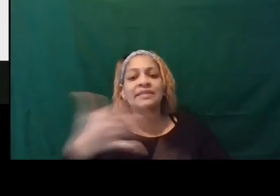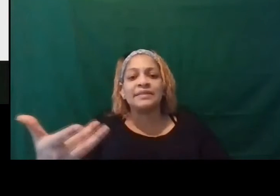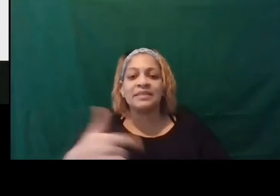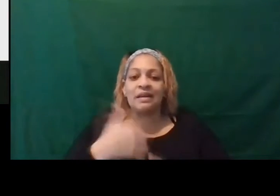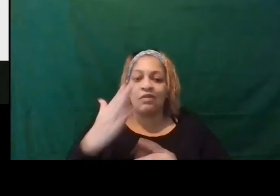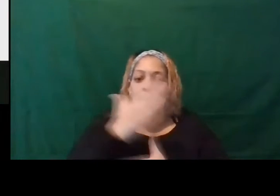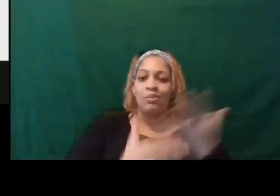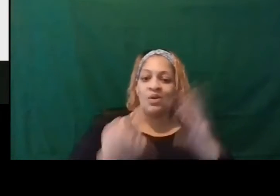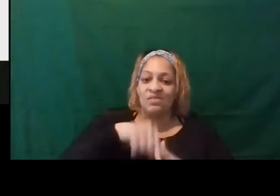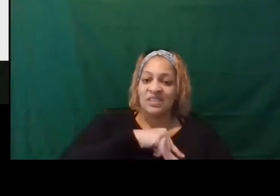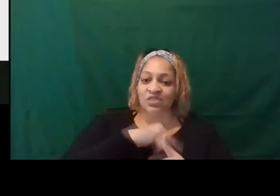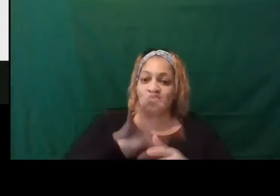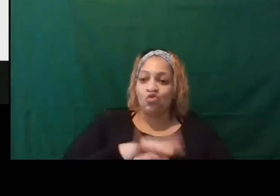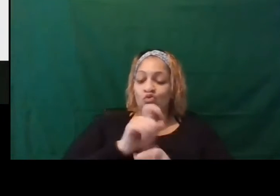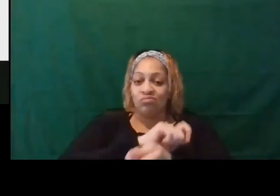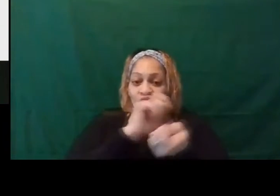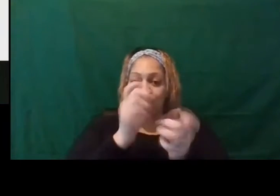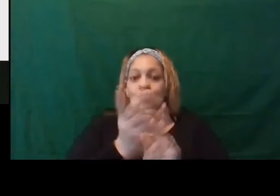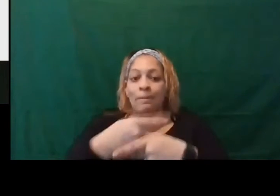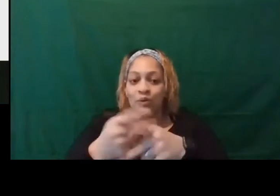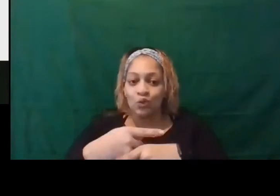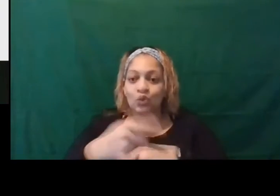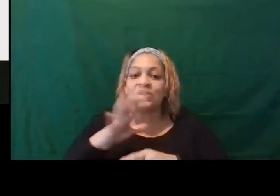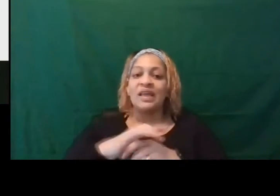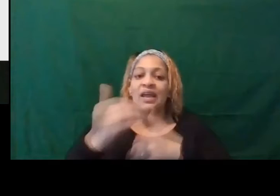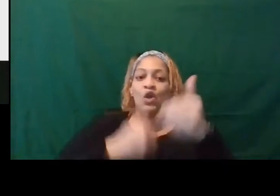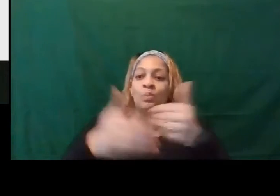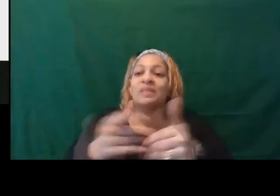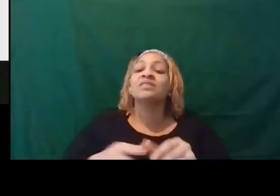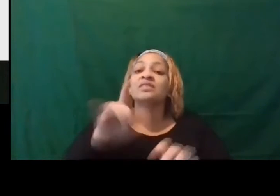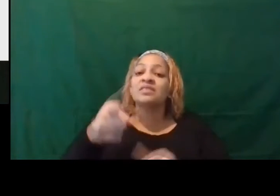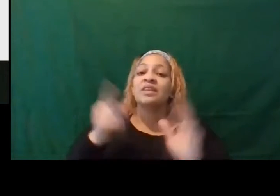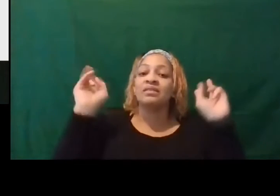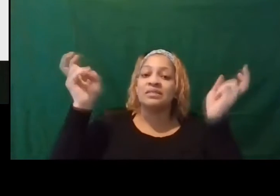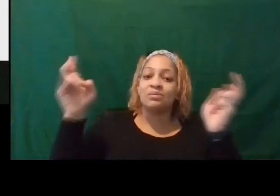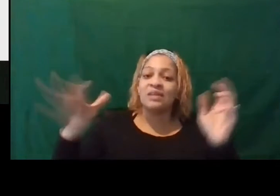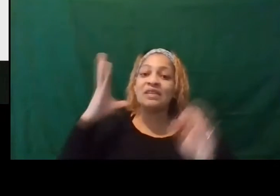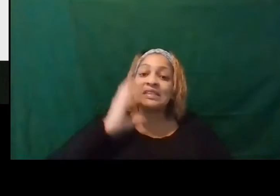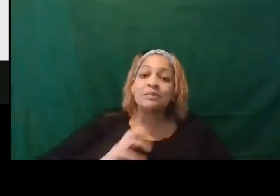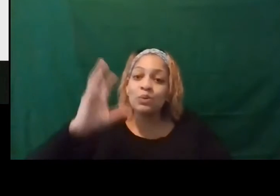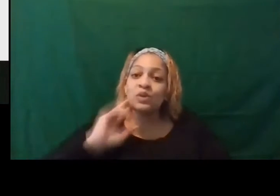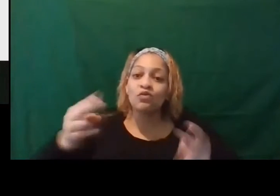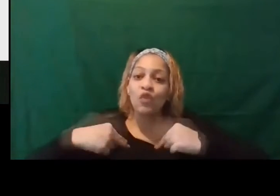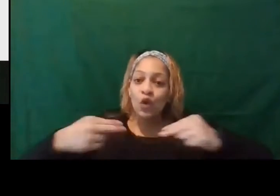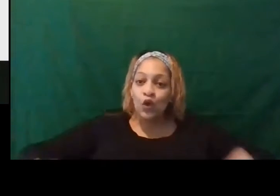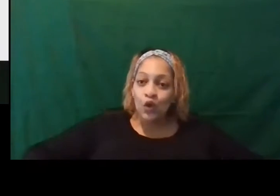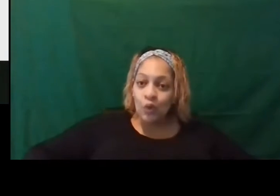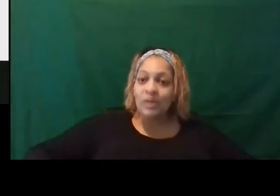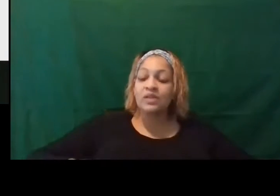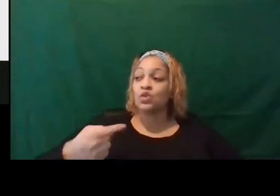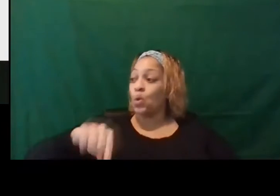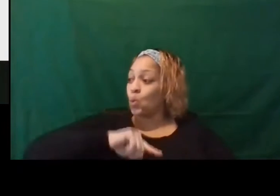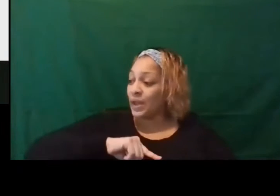experiences of the human race. So we tend toward the habitual